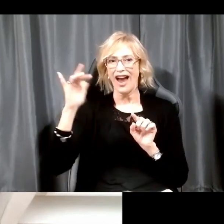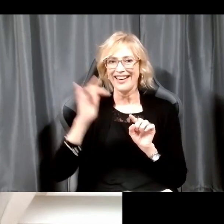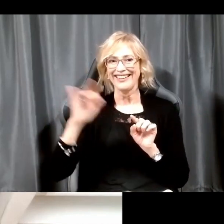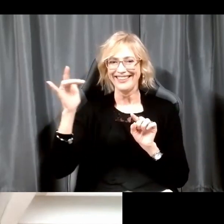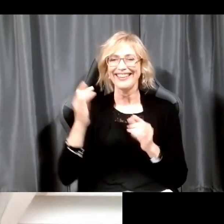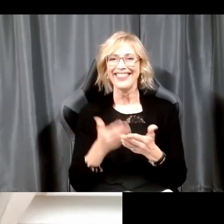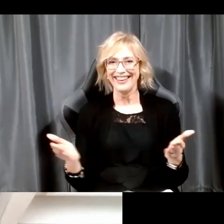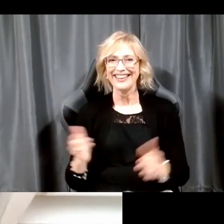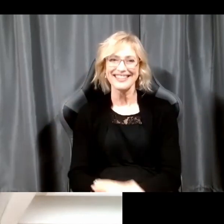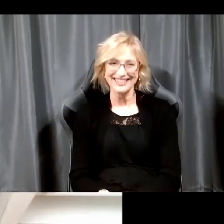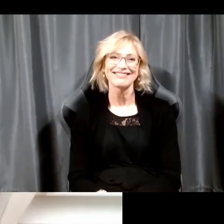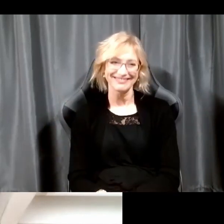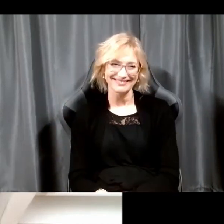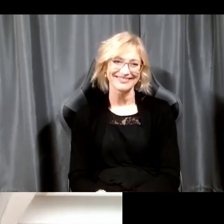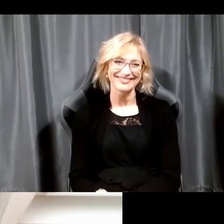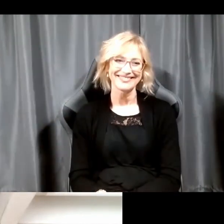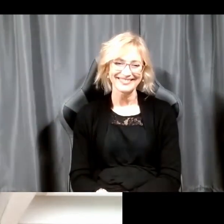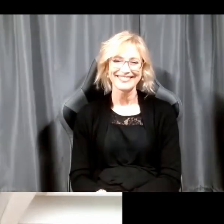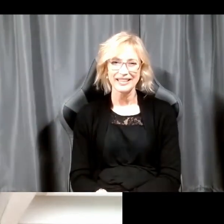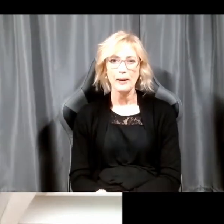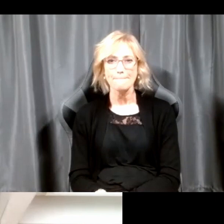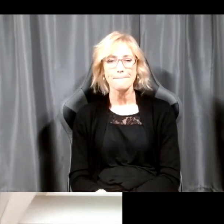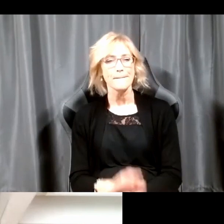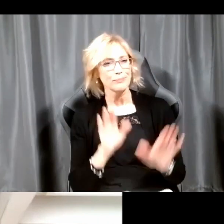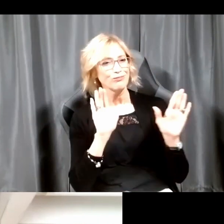So yes. Awesome.